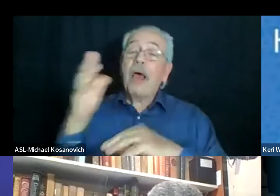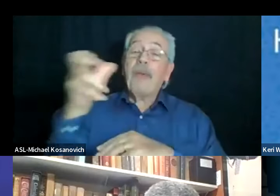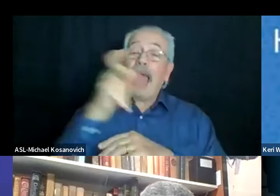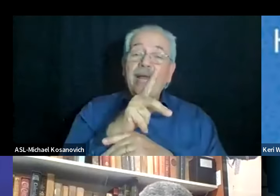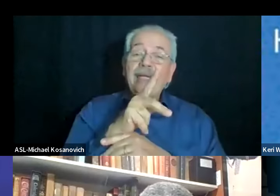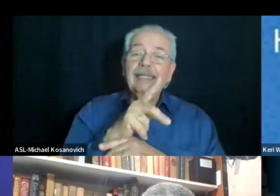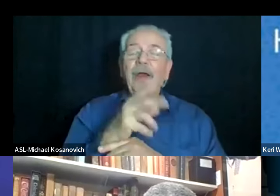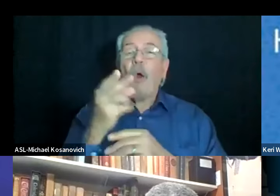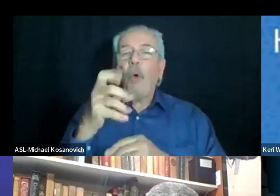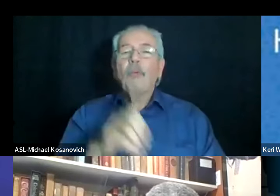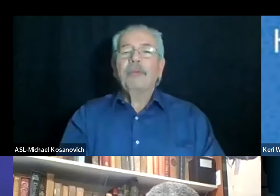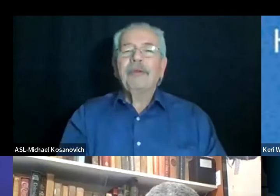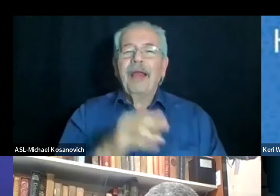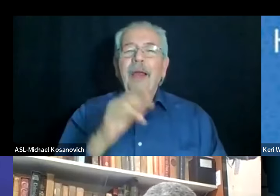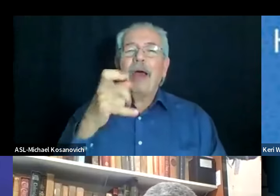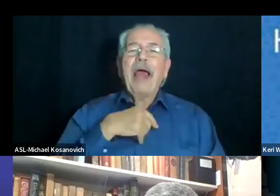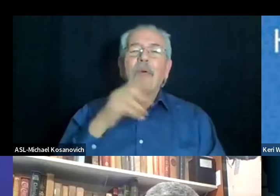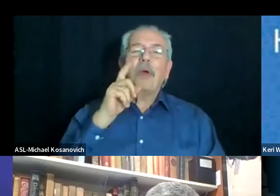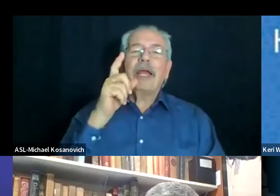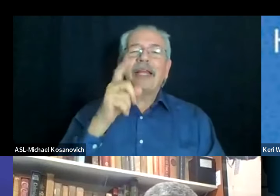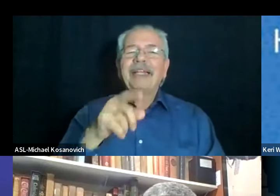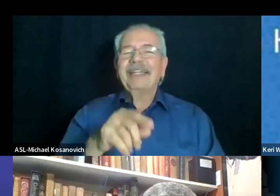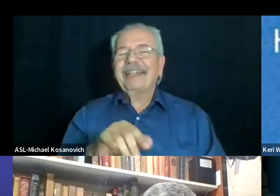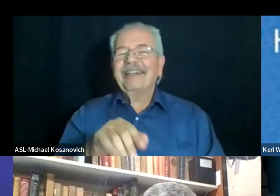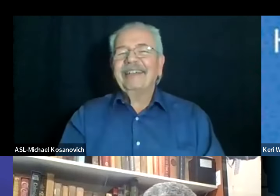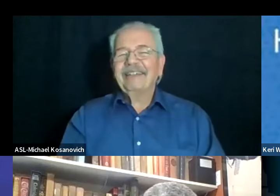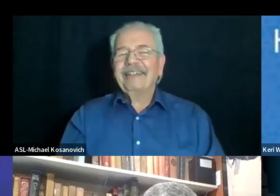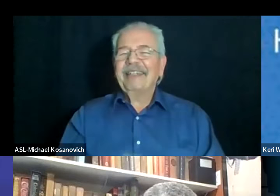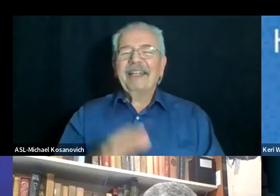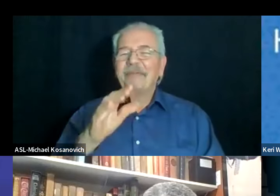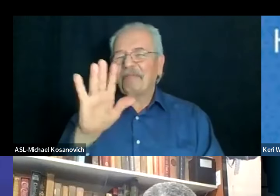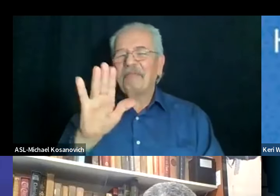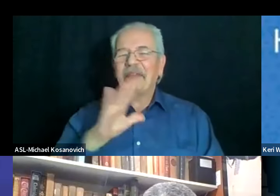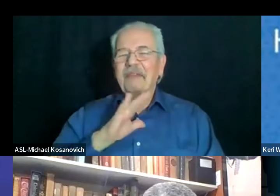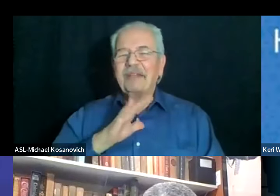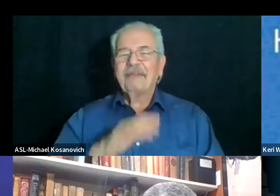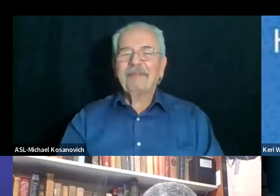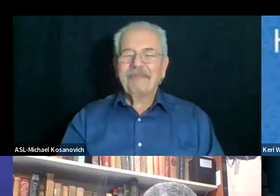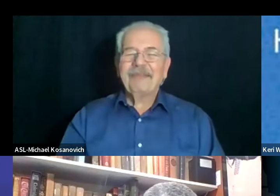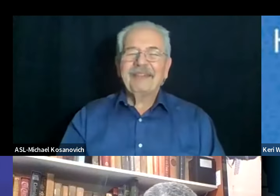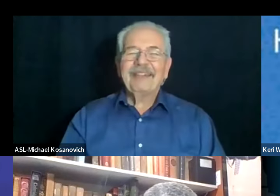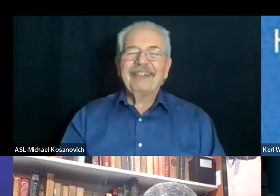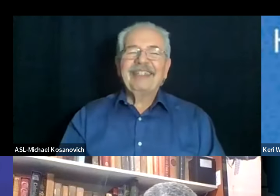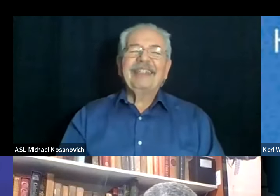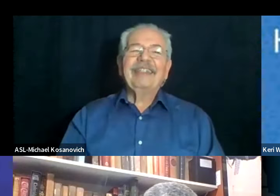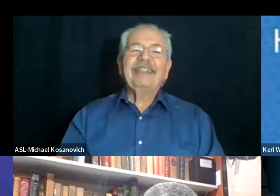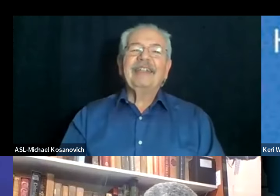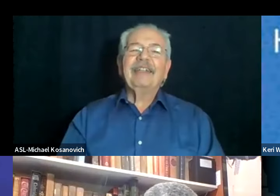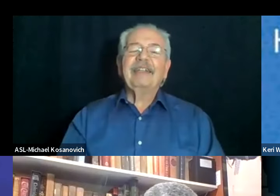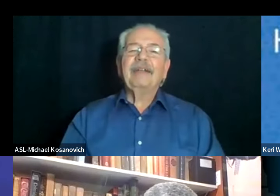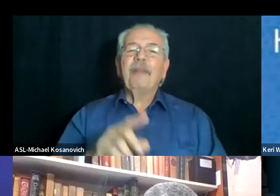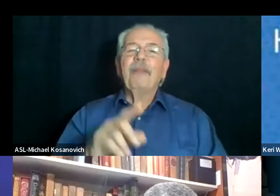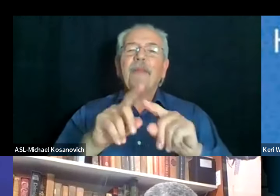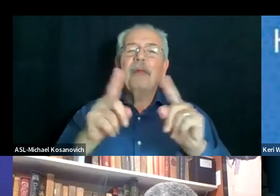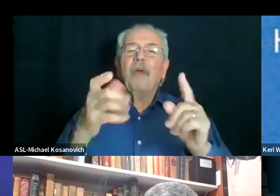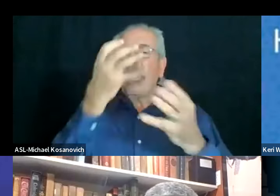back. And Michael, I think, will do his best to manage for both. Thank you, Michael, you're a hero. But